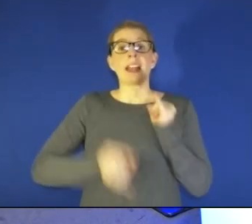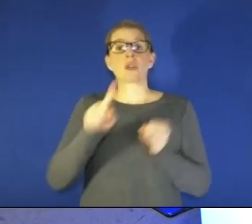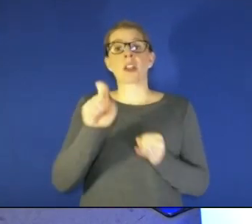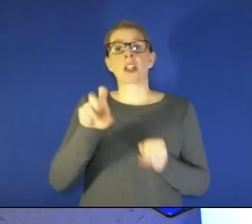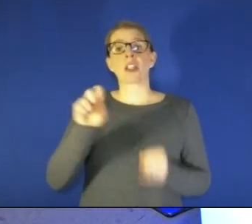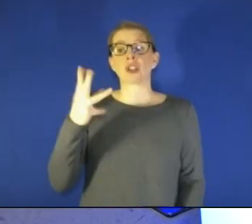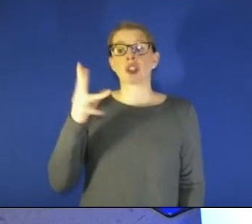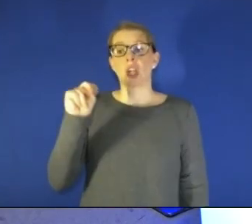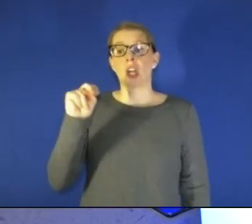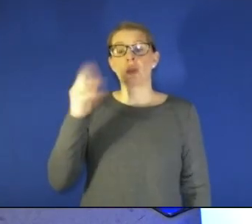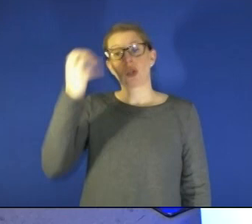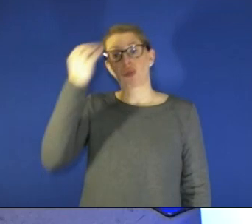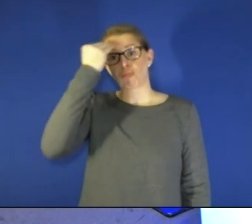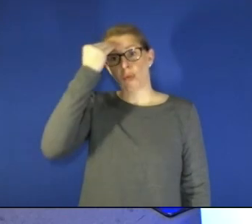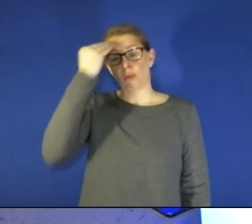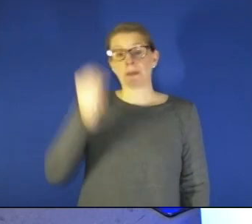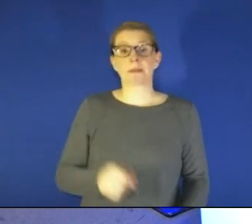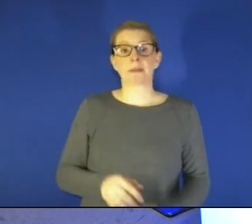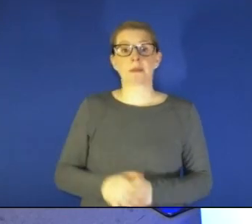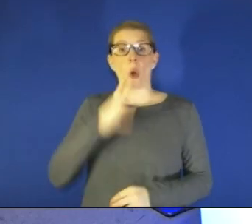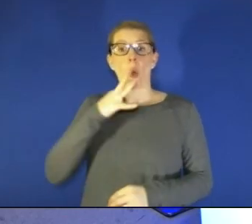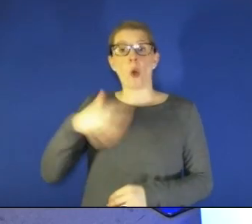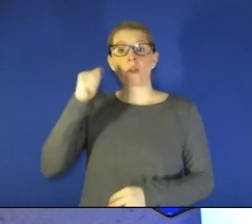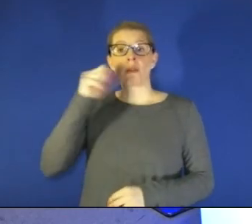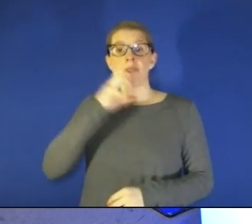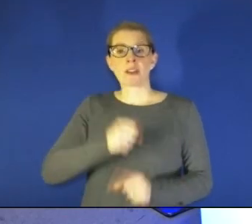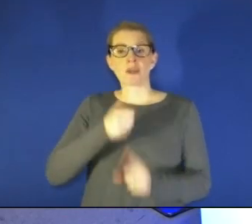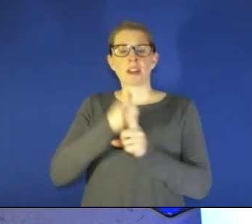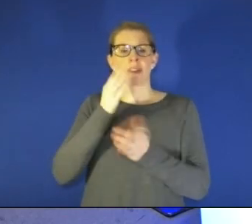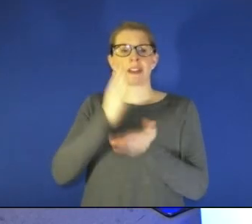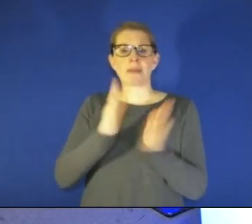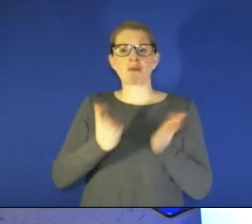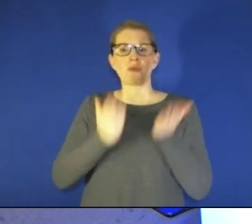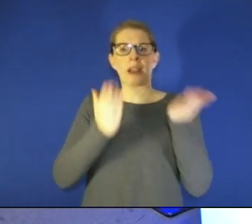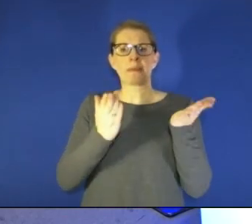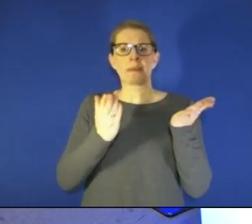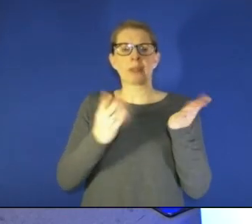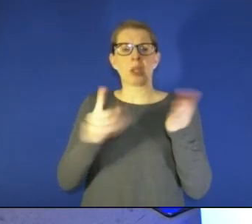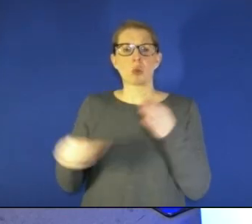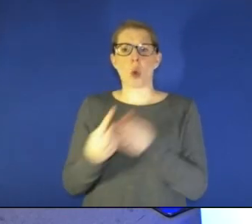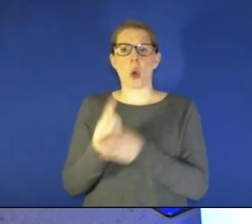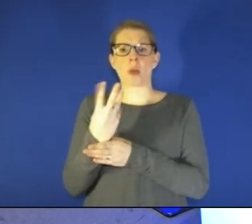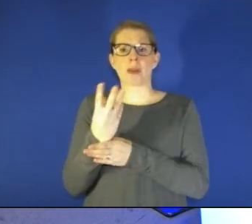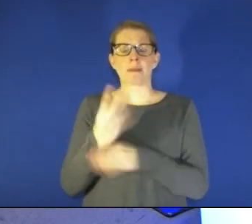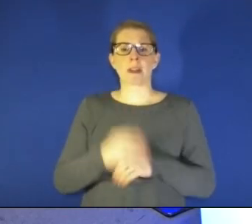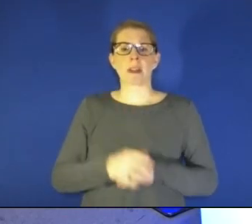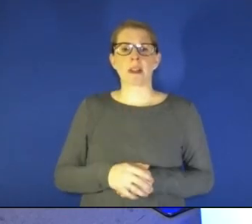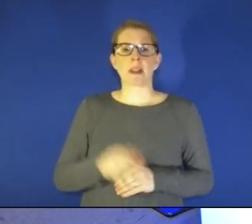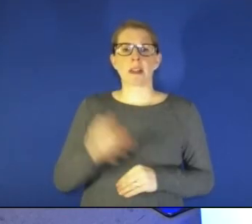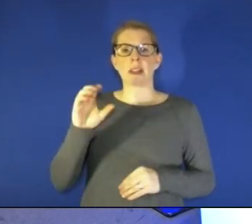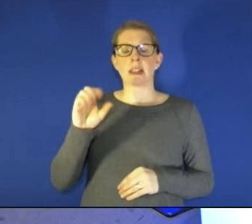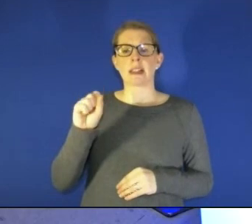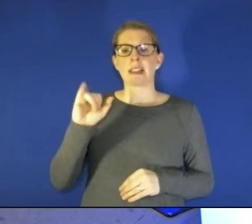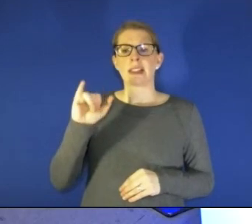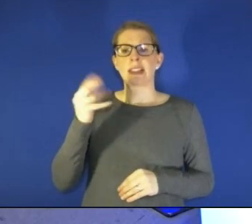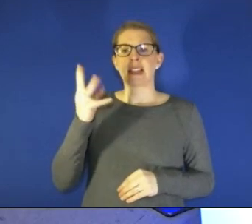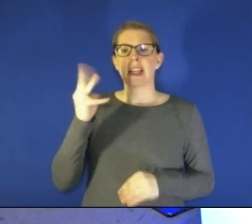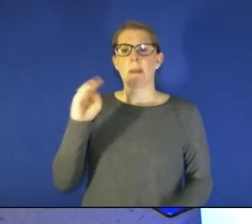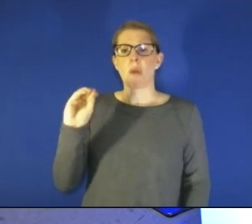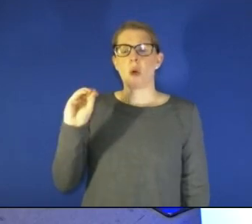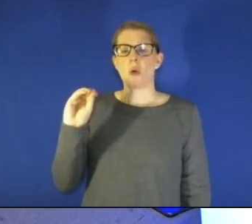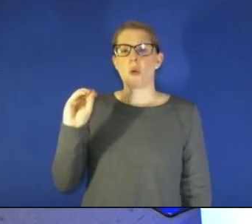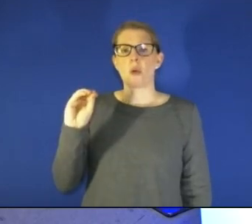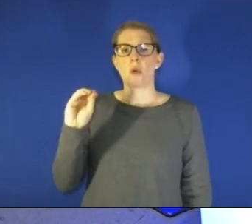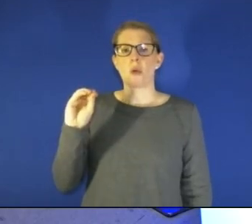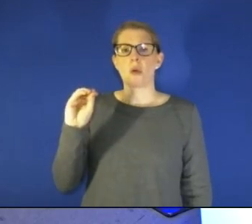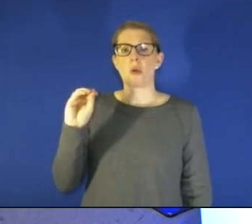know, is there an older age where you stop recommending a colonoscopy? What is sigmoidoscopy? It's a big word.